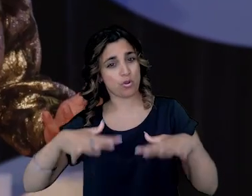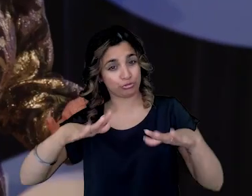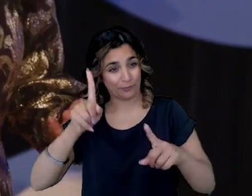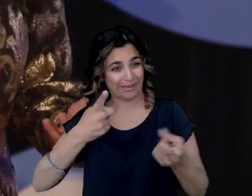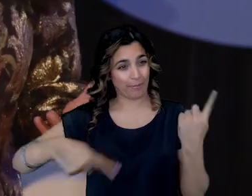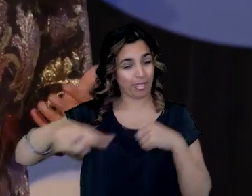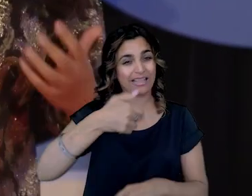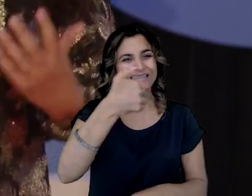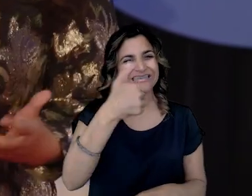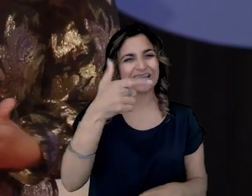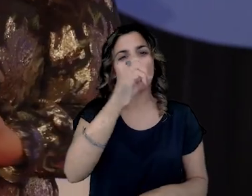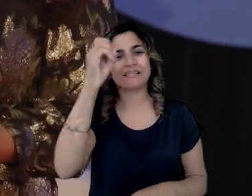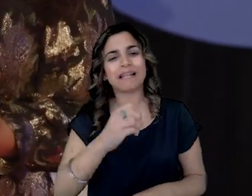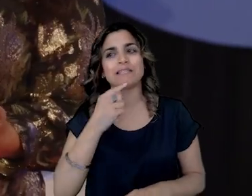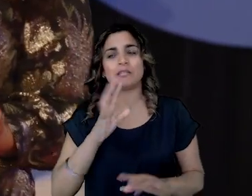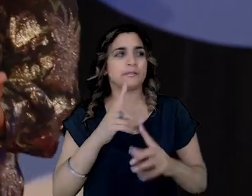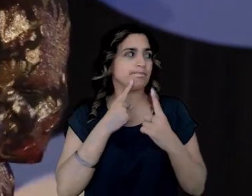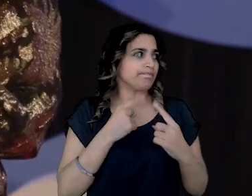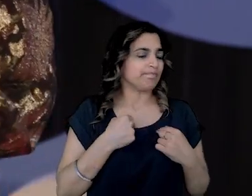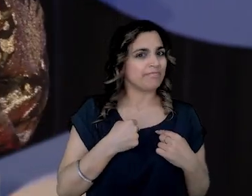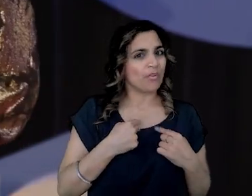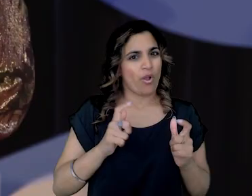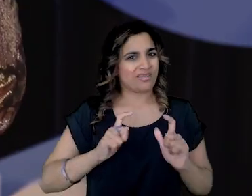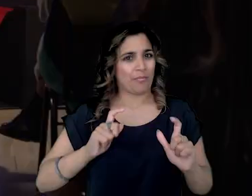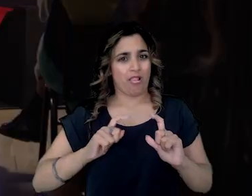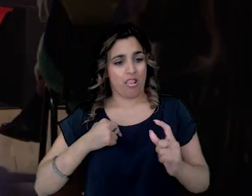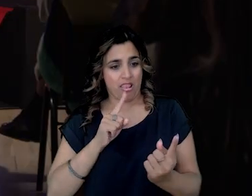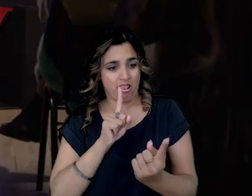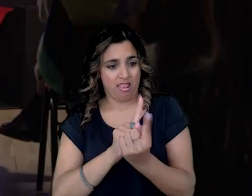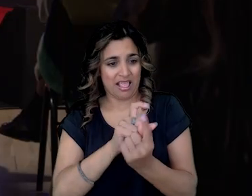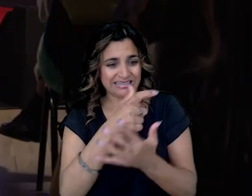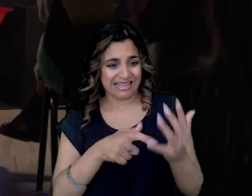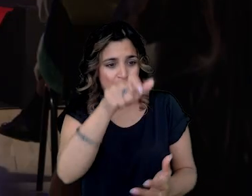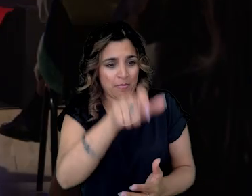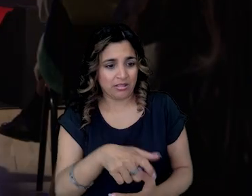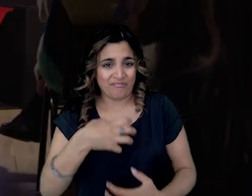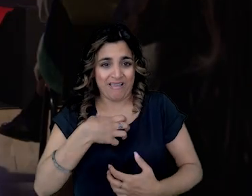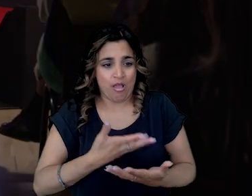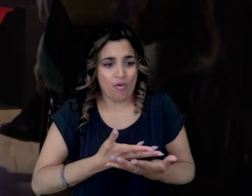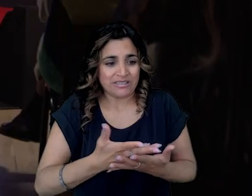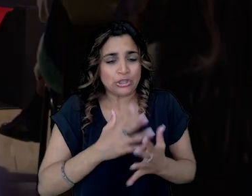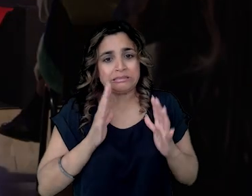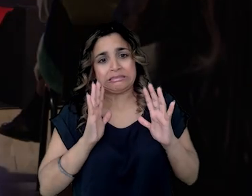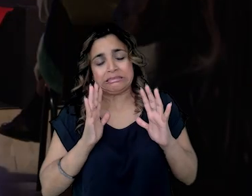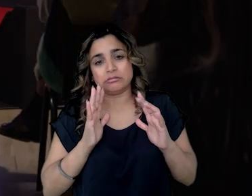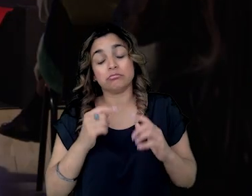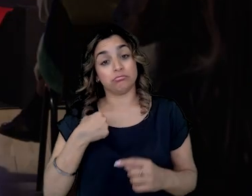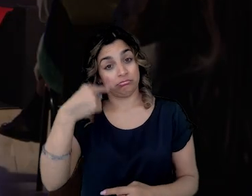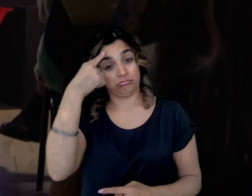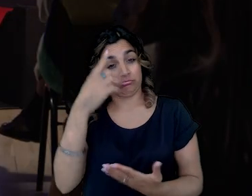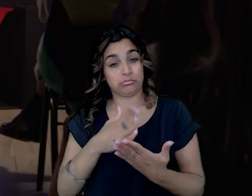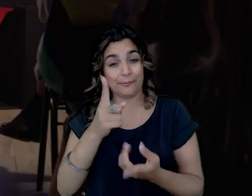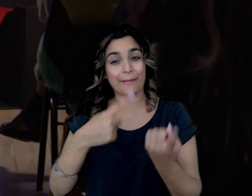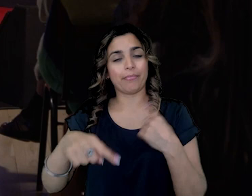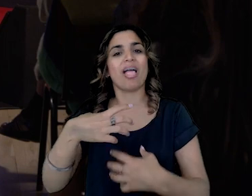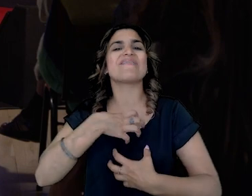uncomfortable when talking to a disabled person now i think people are scared of disability because it